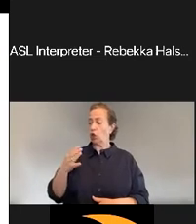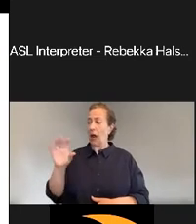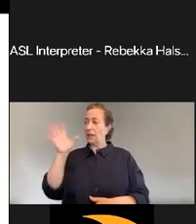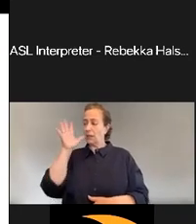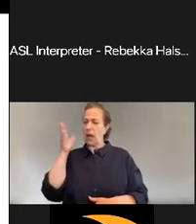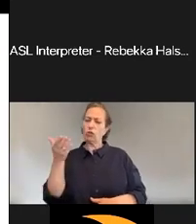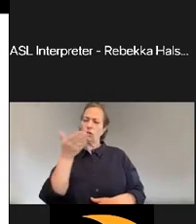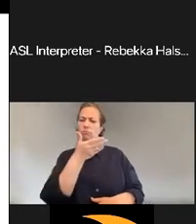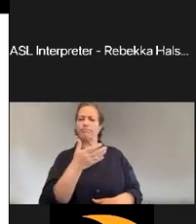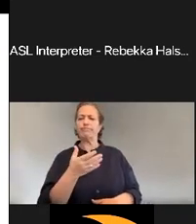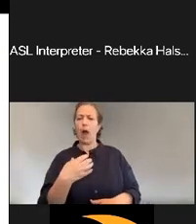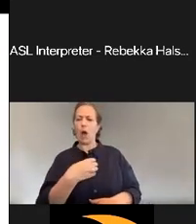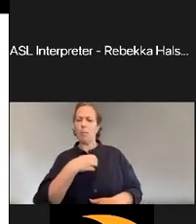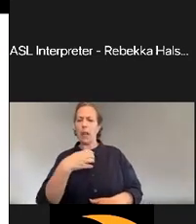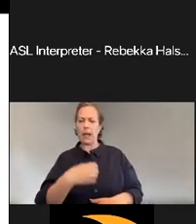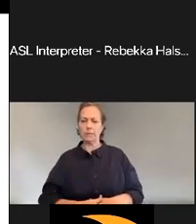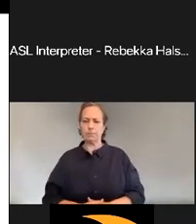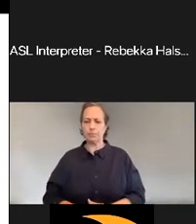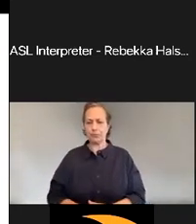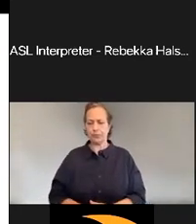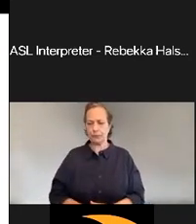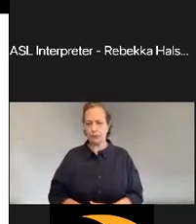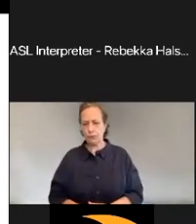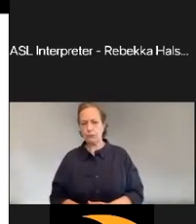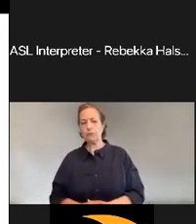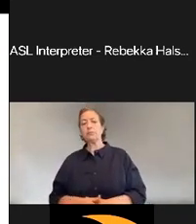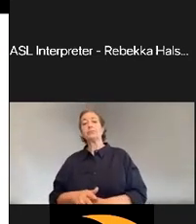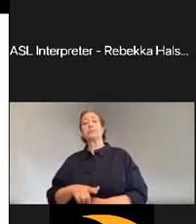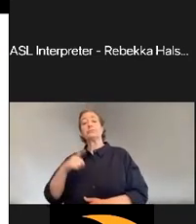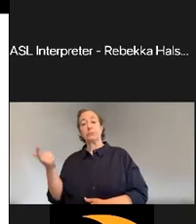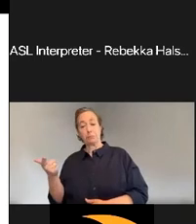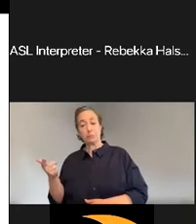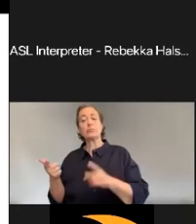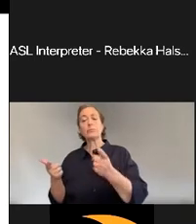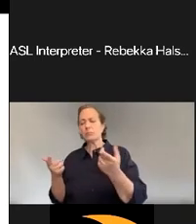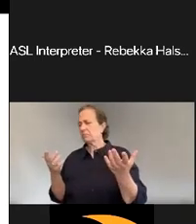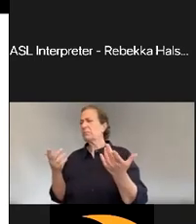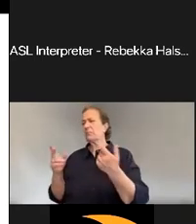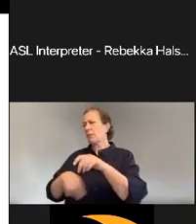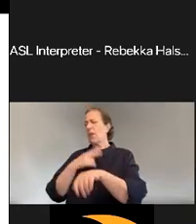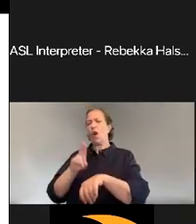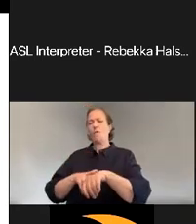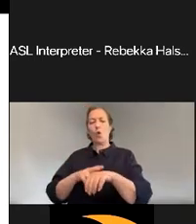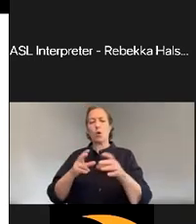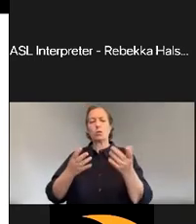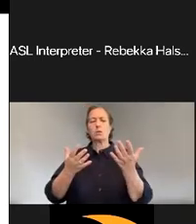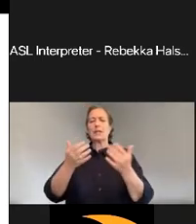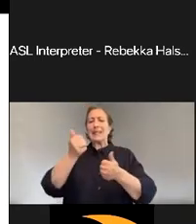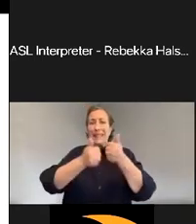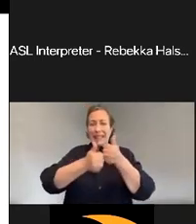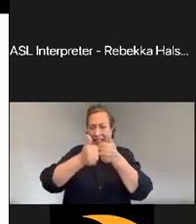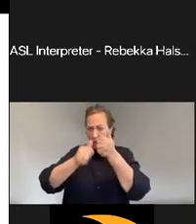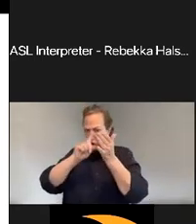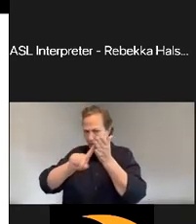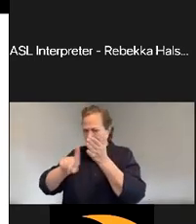Sure. Of course, all investigations are different, so there aren't any universal considerations other than